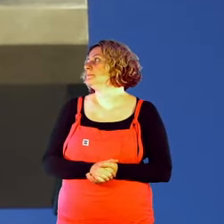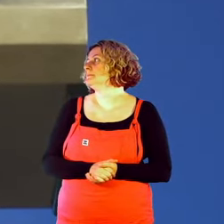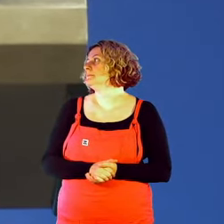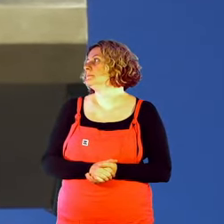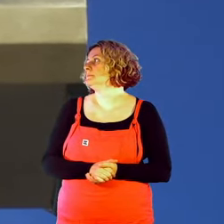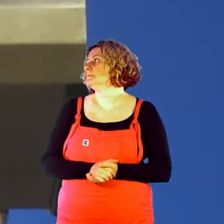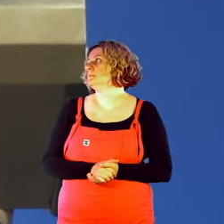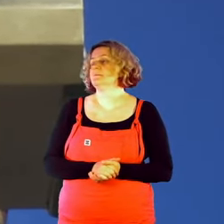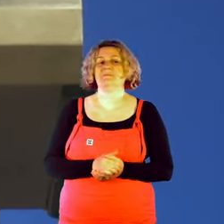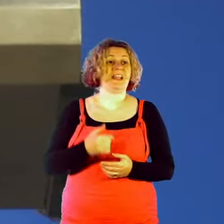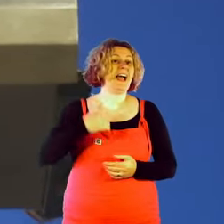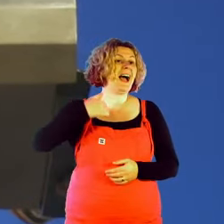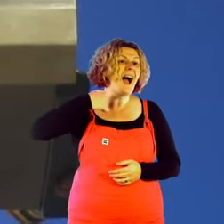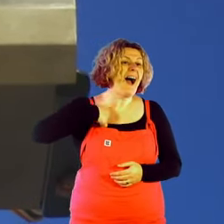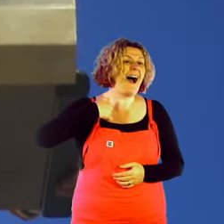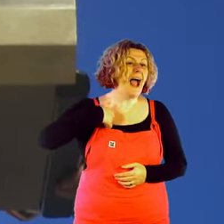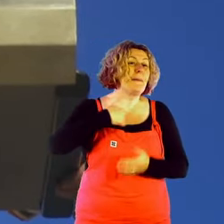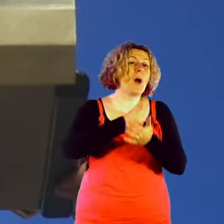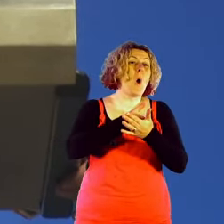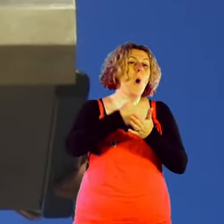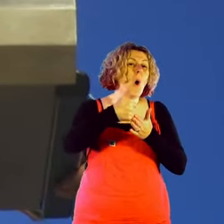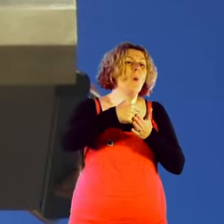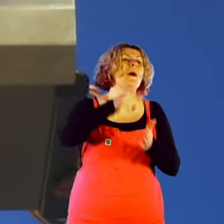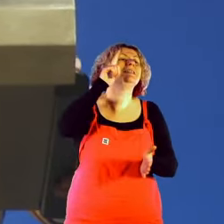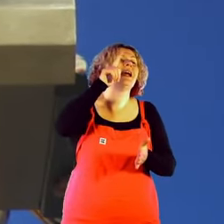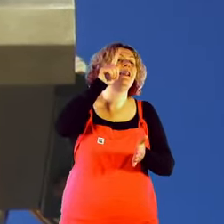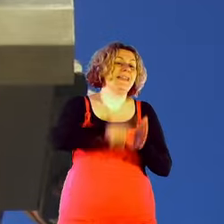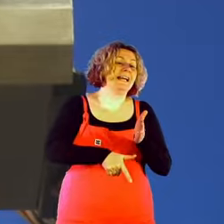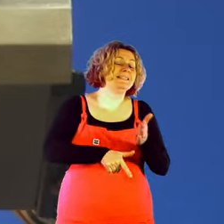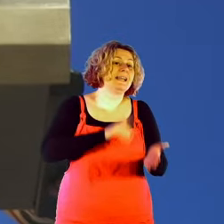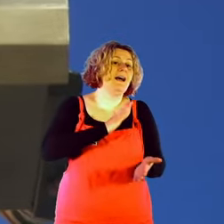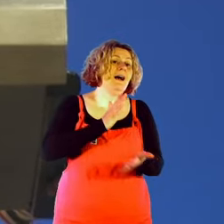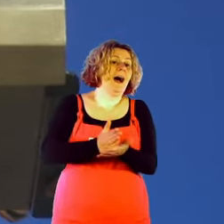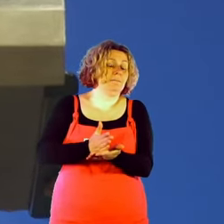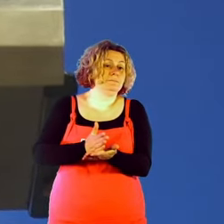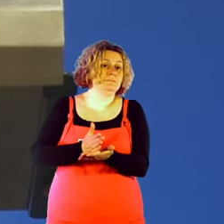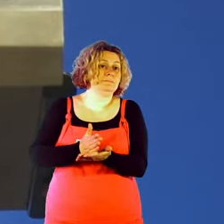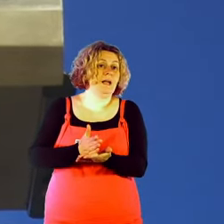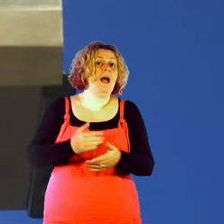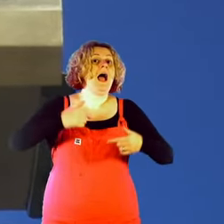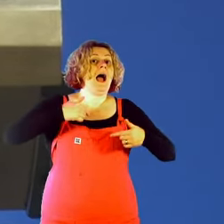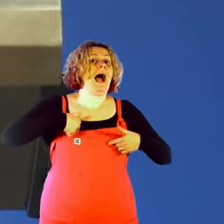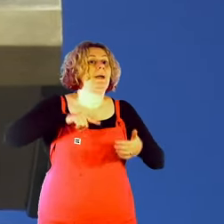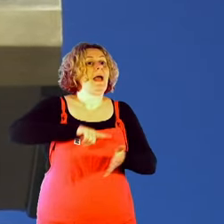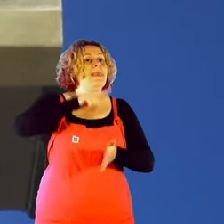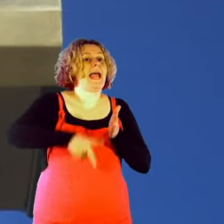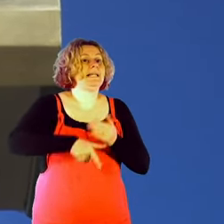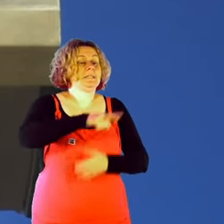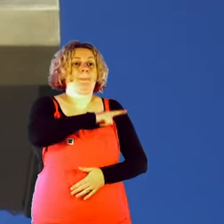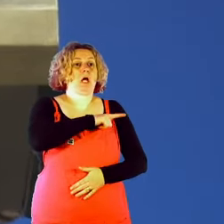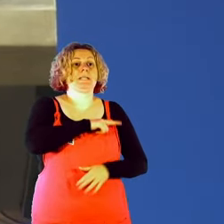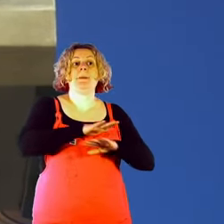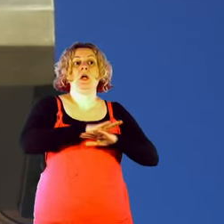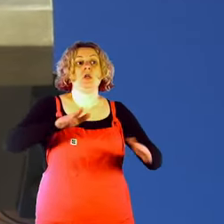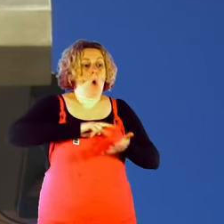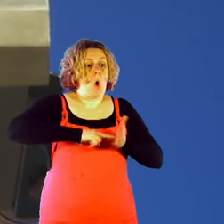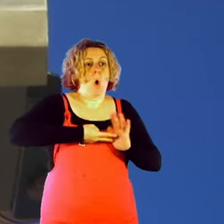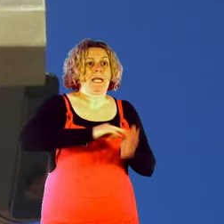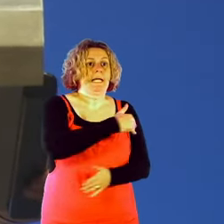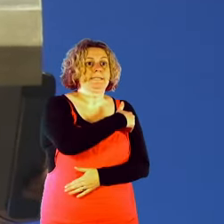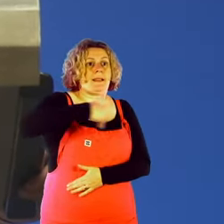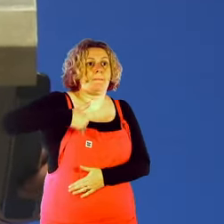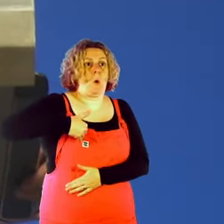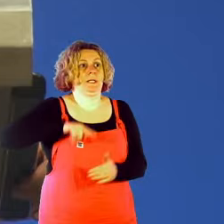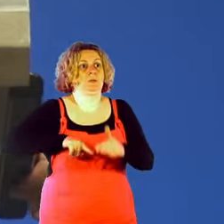Philip, I know I'm always late. When I am late because I was disorganized leaving home, what do?